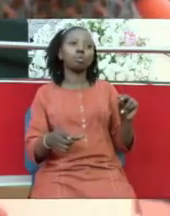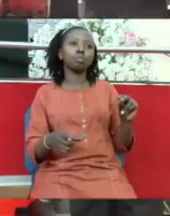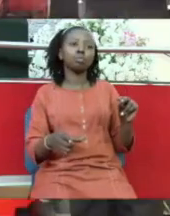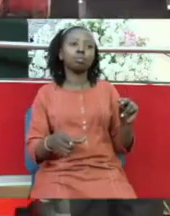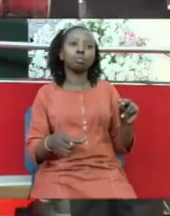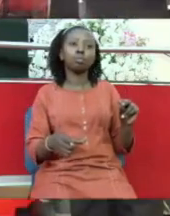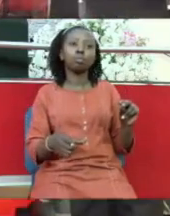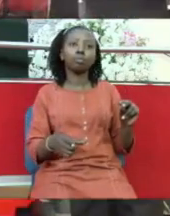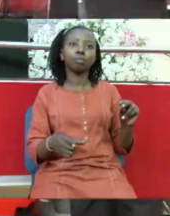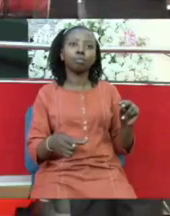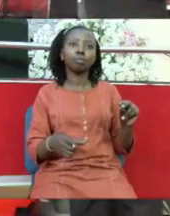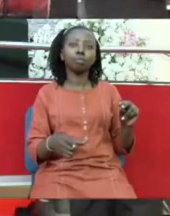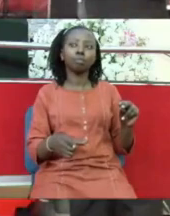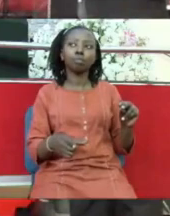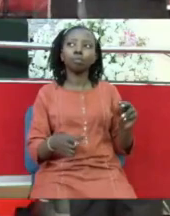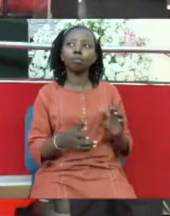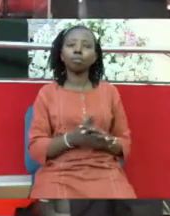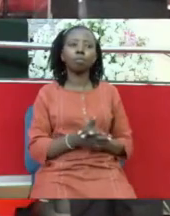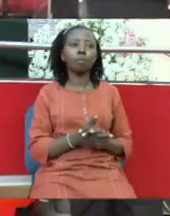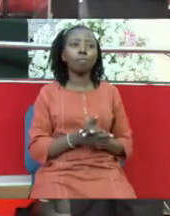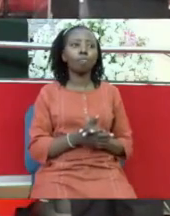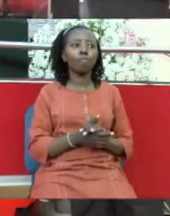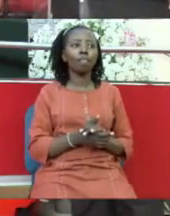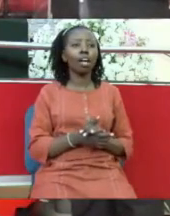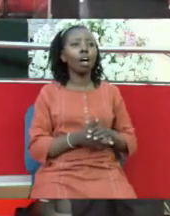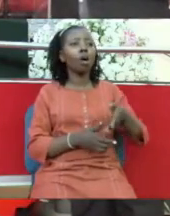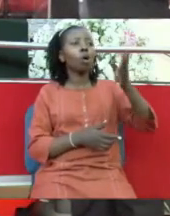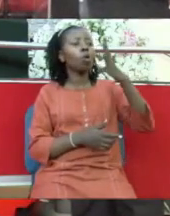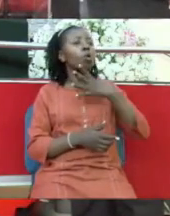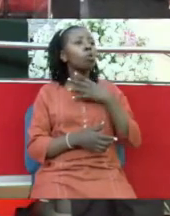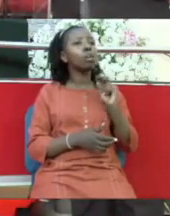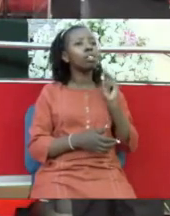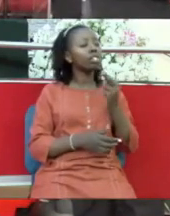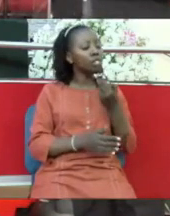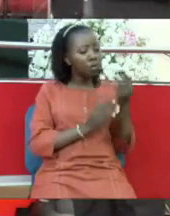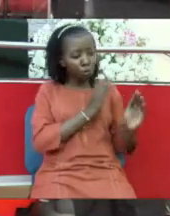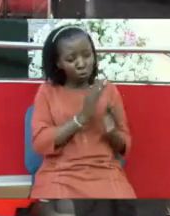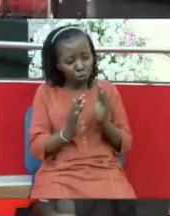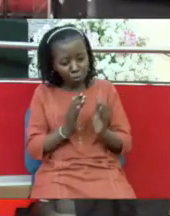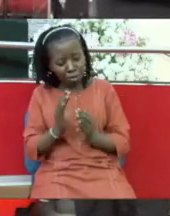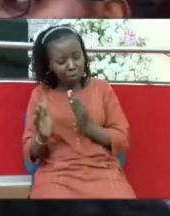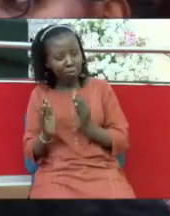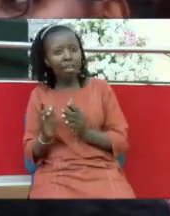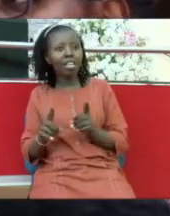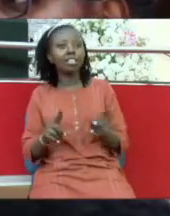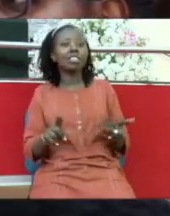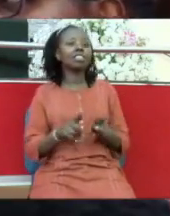that. He wants us to be prepared and equipped for the blessings ahead.